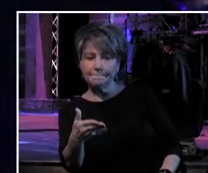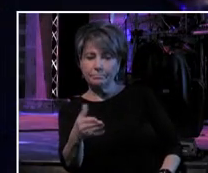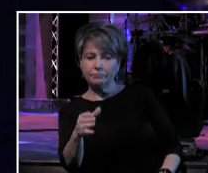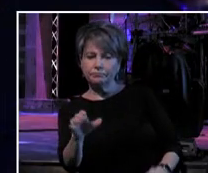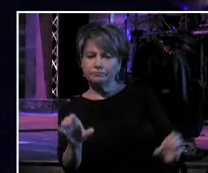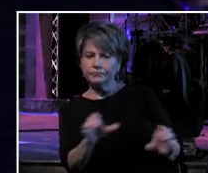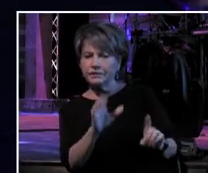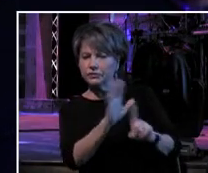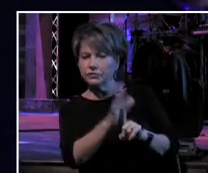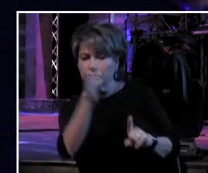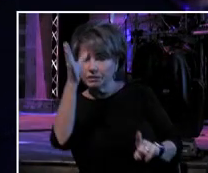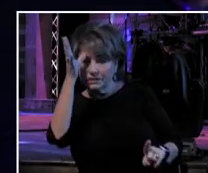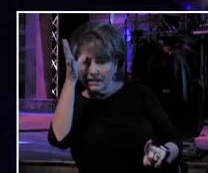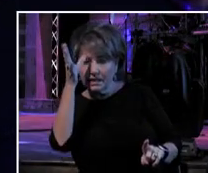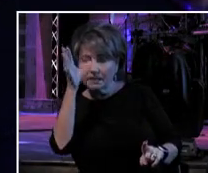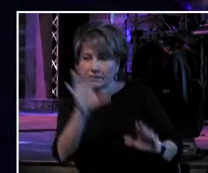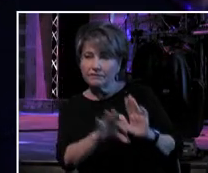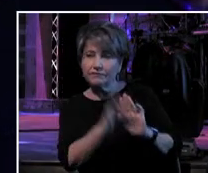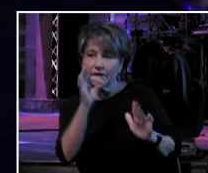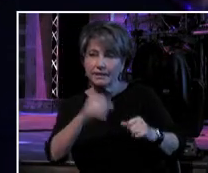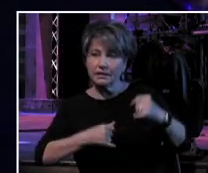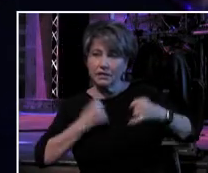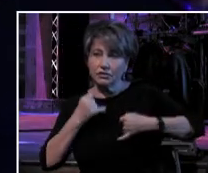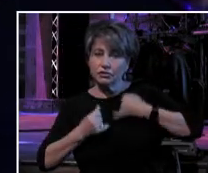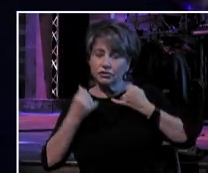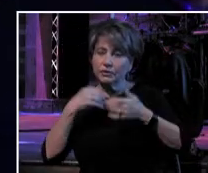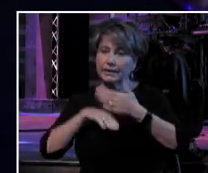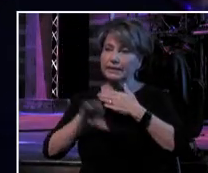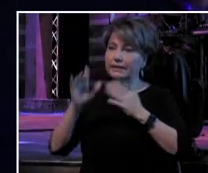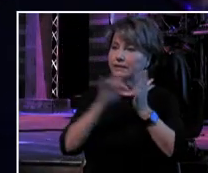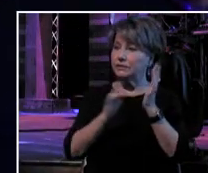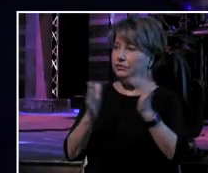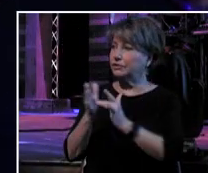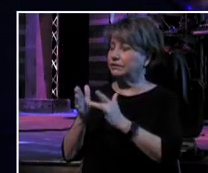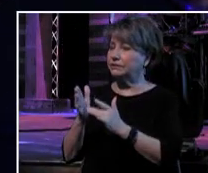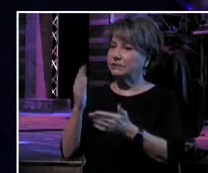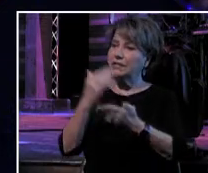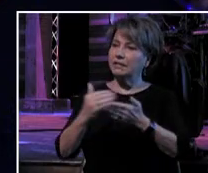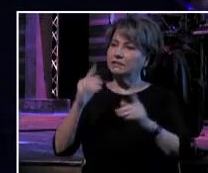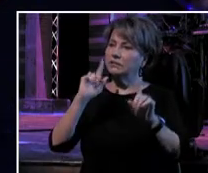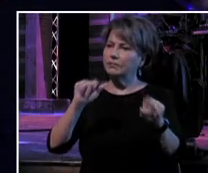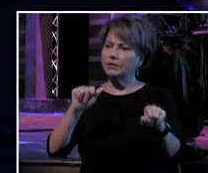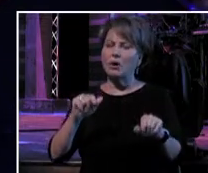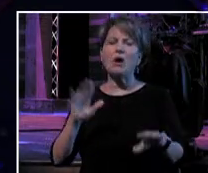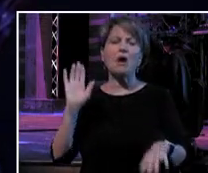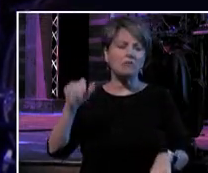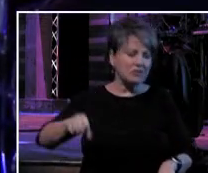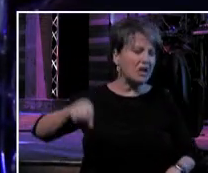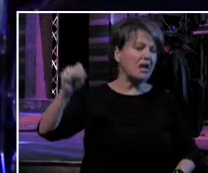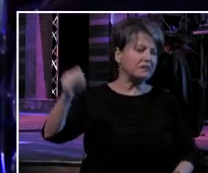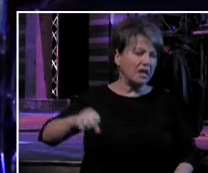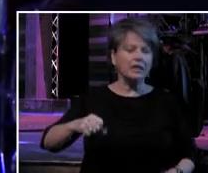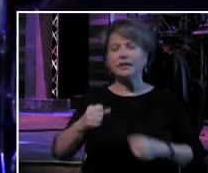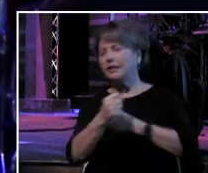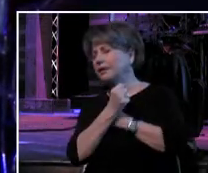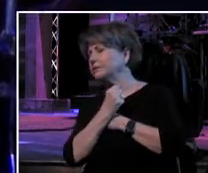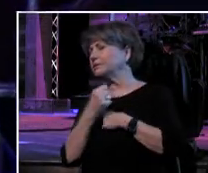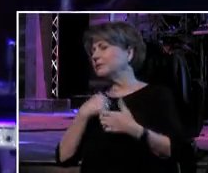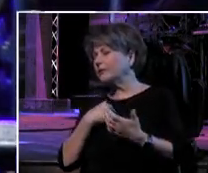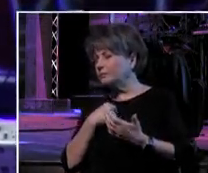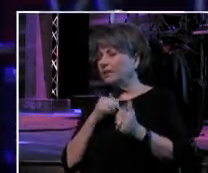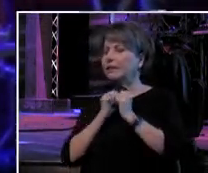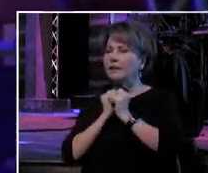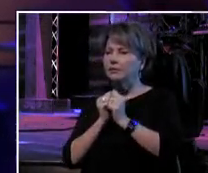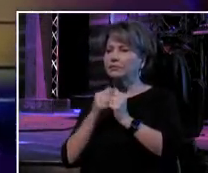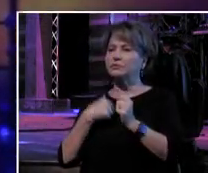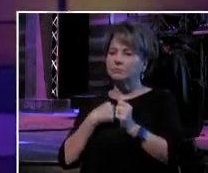Did your dad find his joy in Jesus? Here's some of the answers I'm going to get. Oh, he just loved me and he was with me.